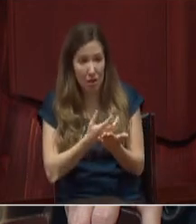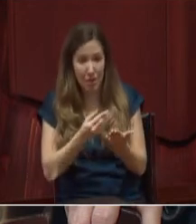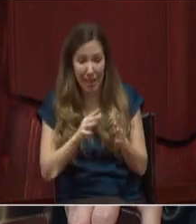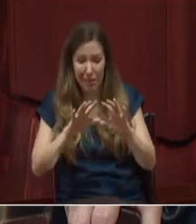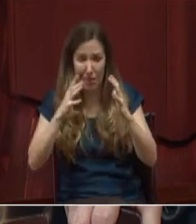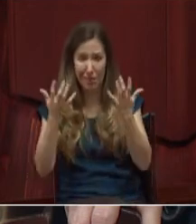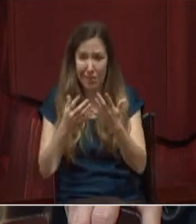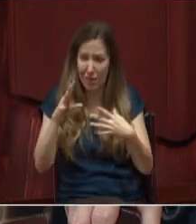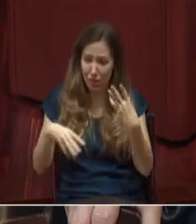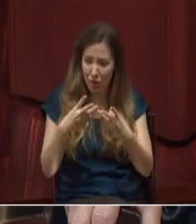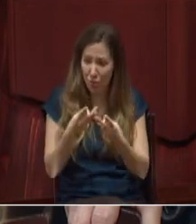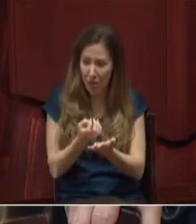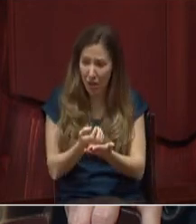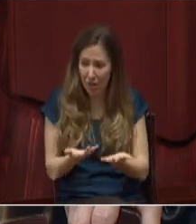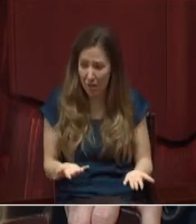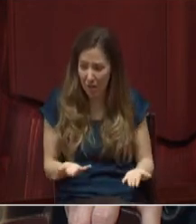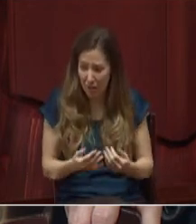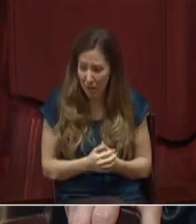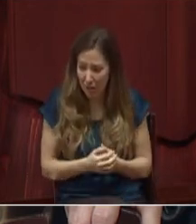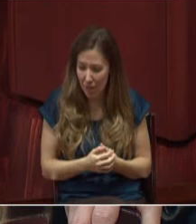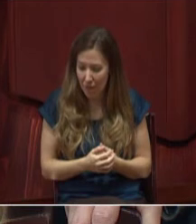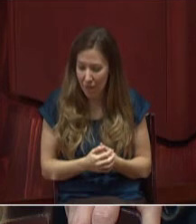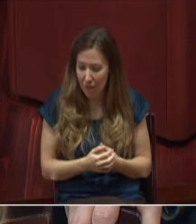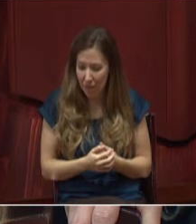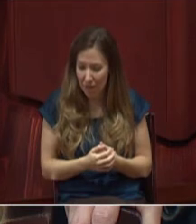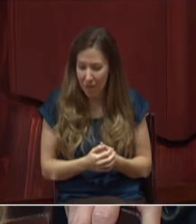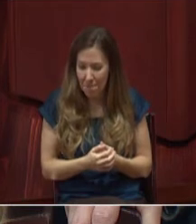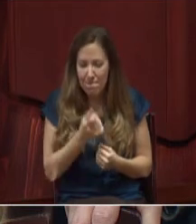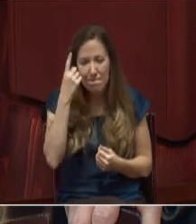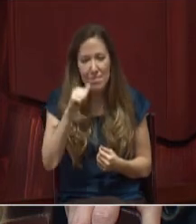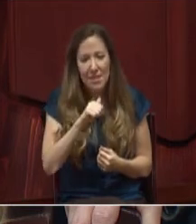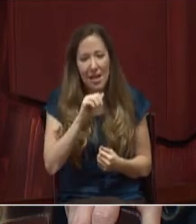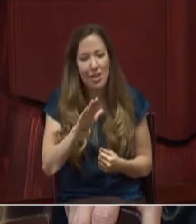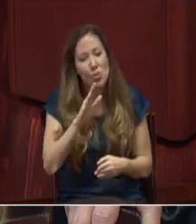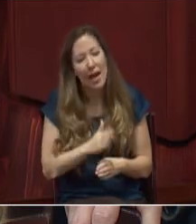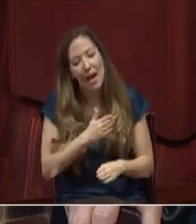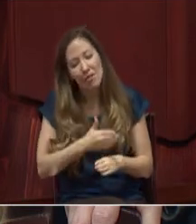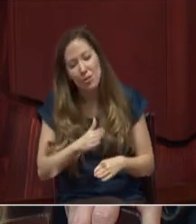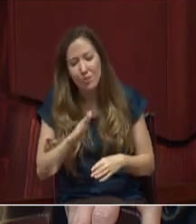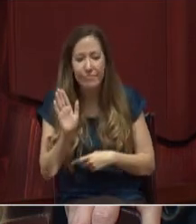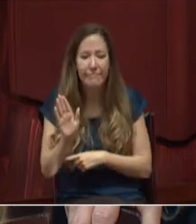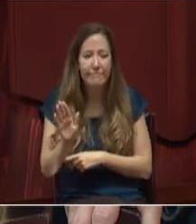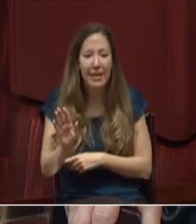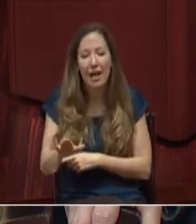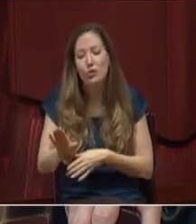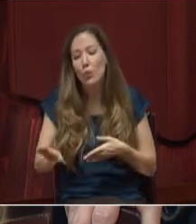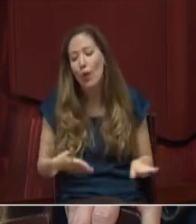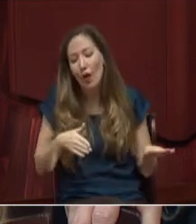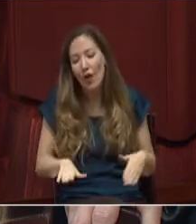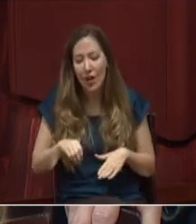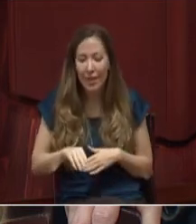economy. And so this is not your average afternoon walk in the park if you're the